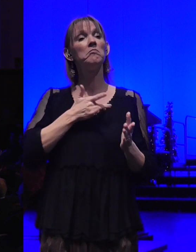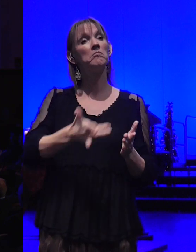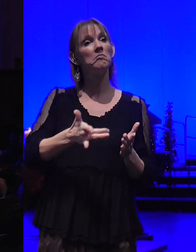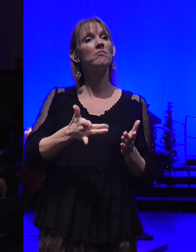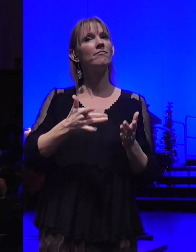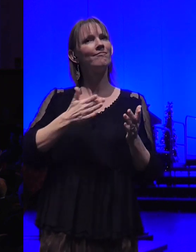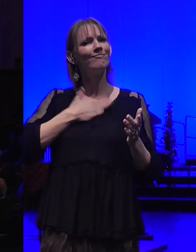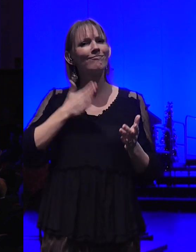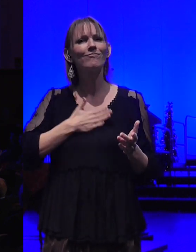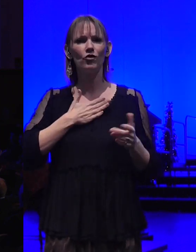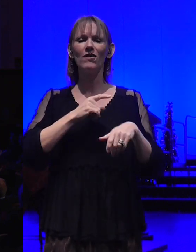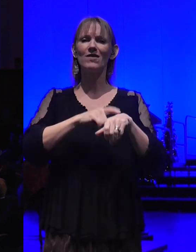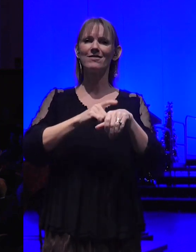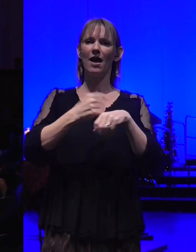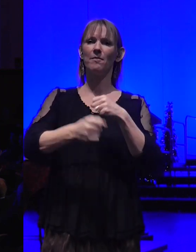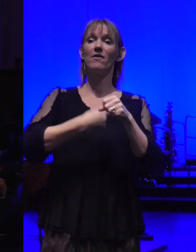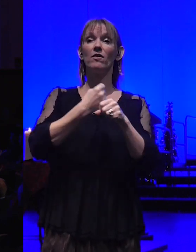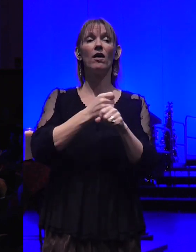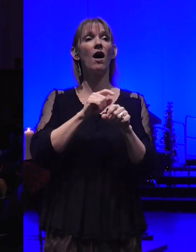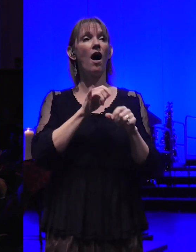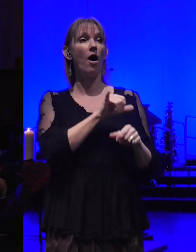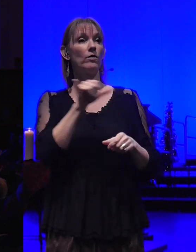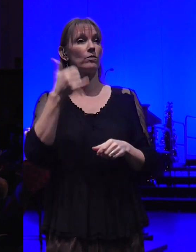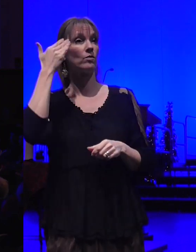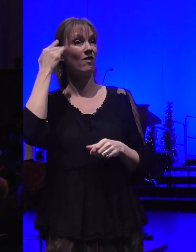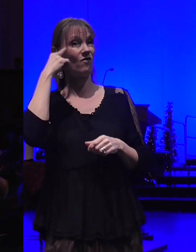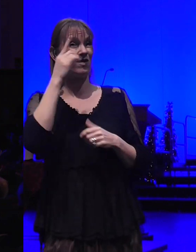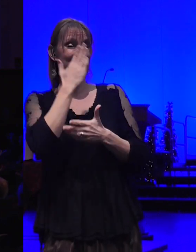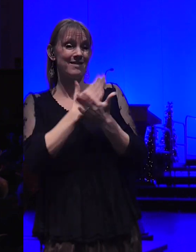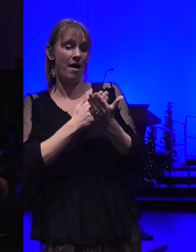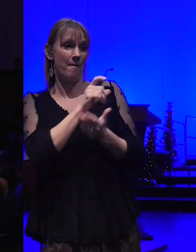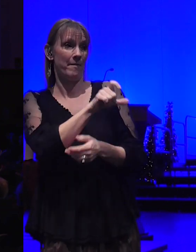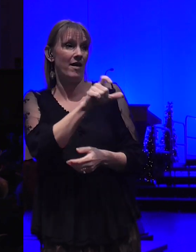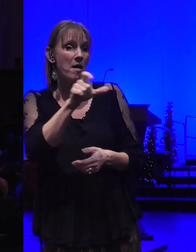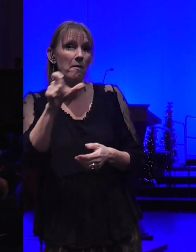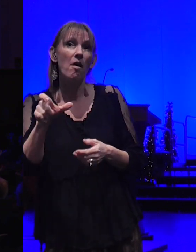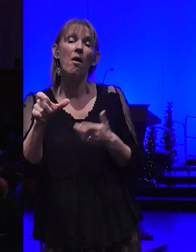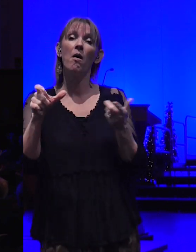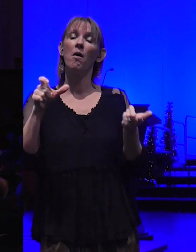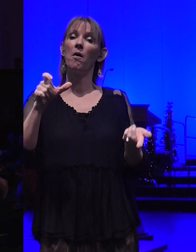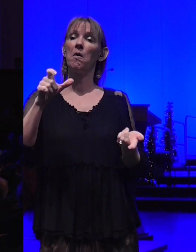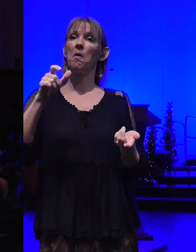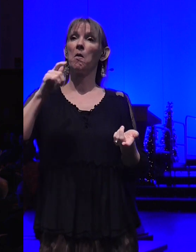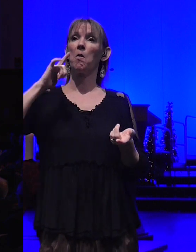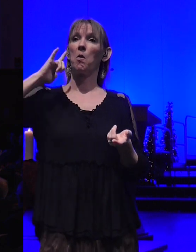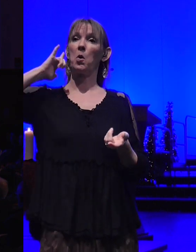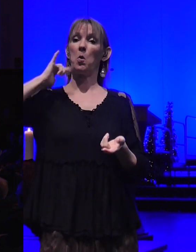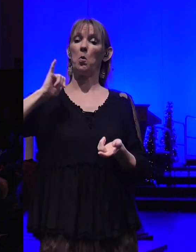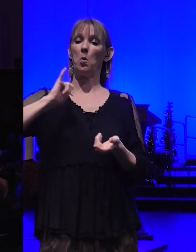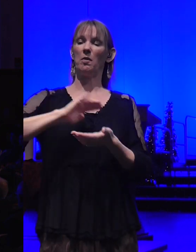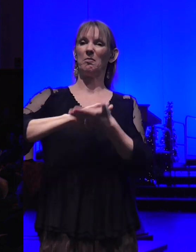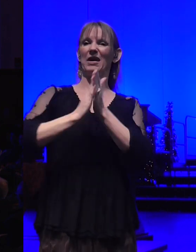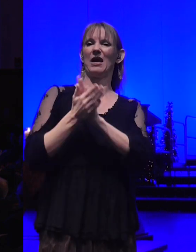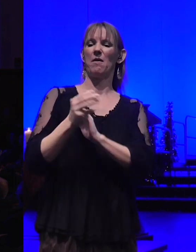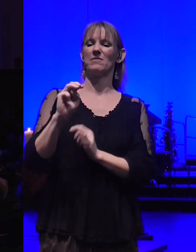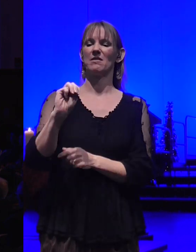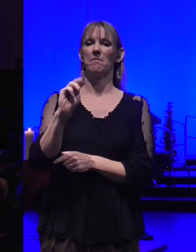time. And I know for some, the gold gets muddy.